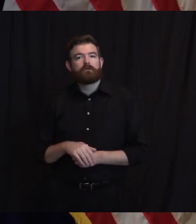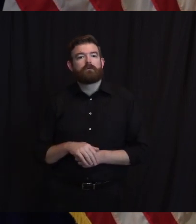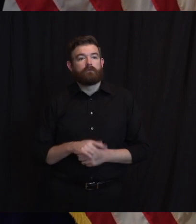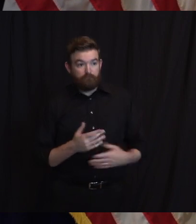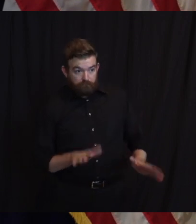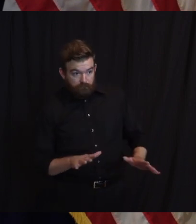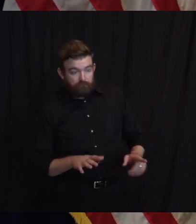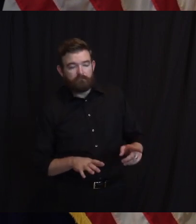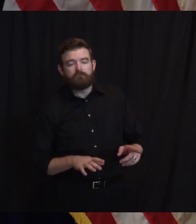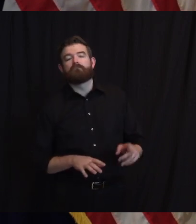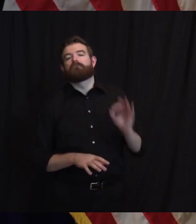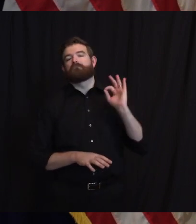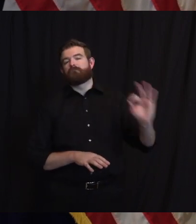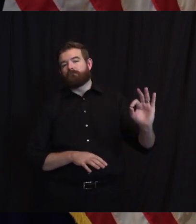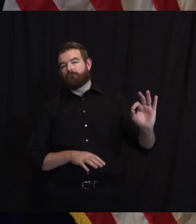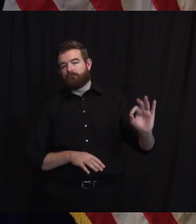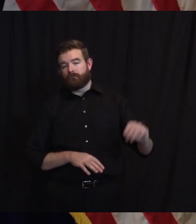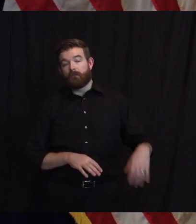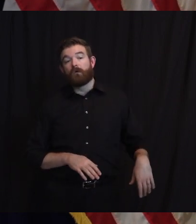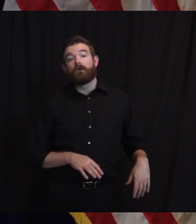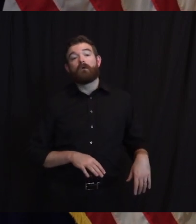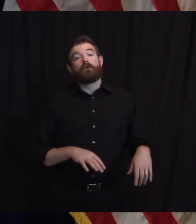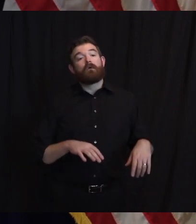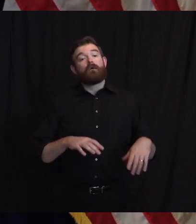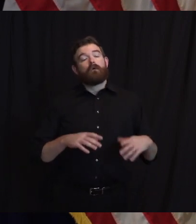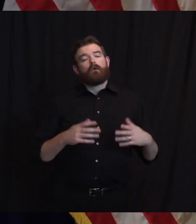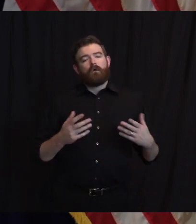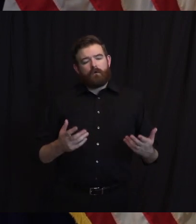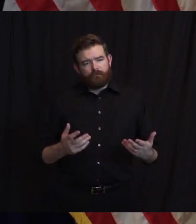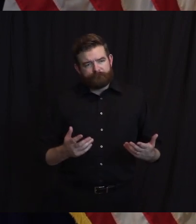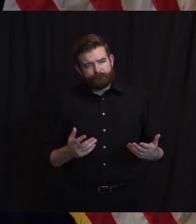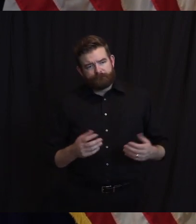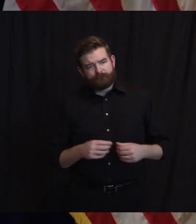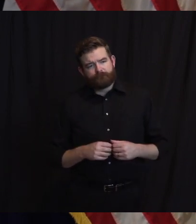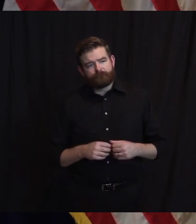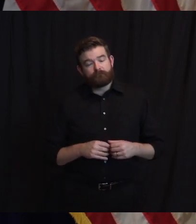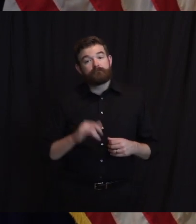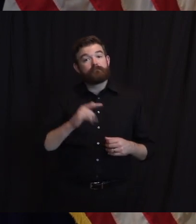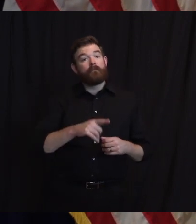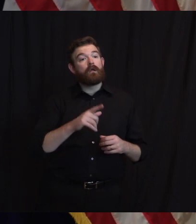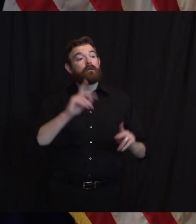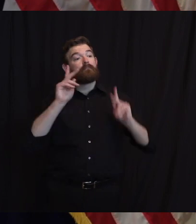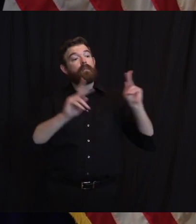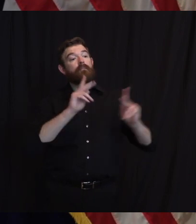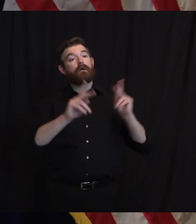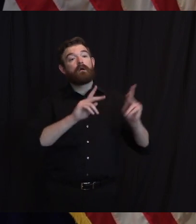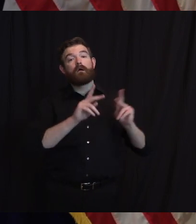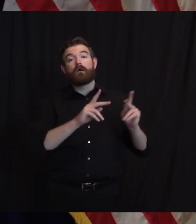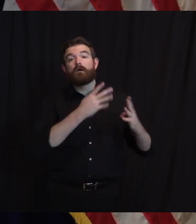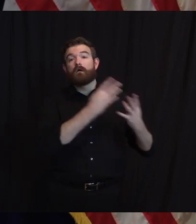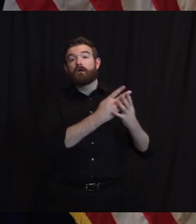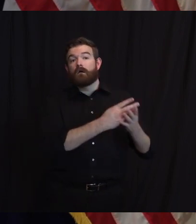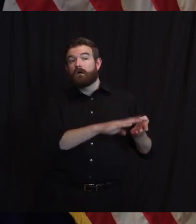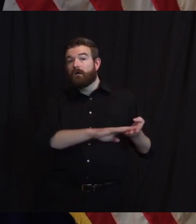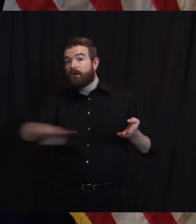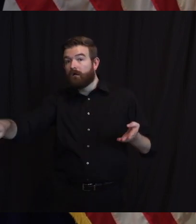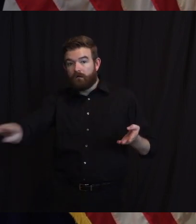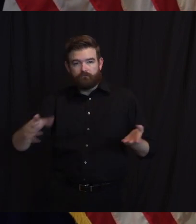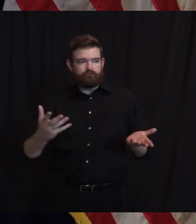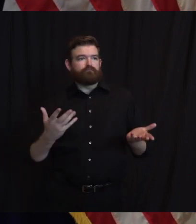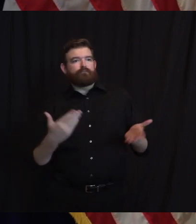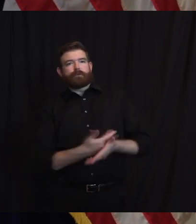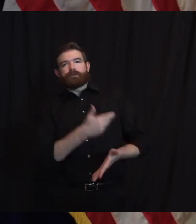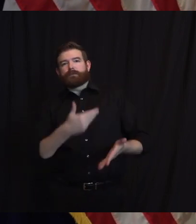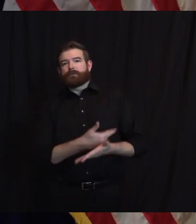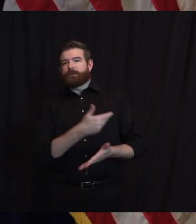question is, this program is an unusual program explicitly because of COVID-19. Now, I guess it's fair to say, Matt, you correct me if I'm wrong